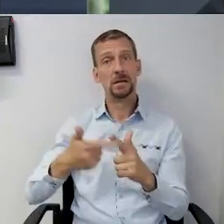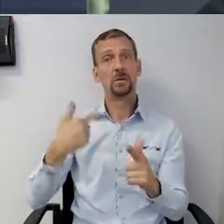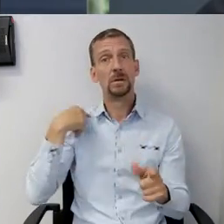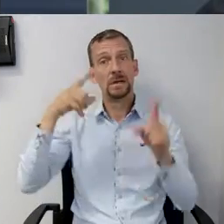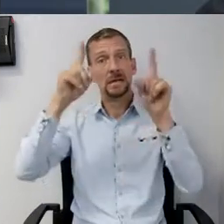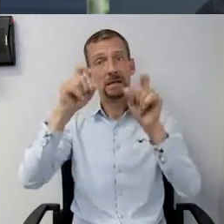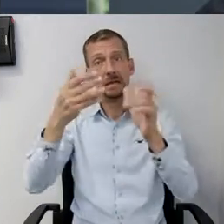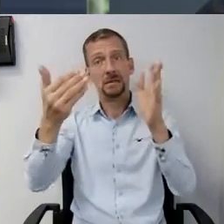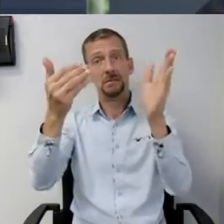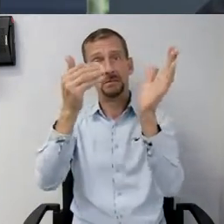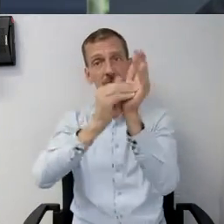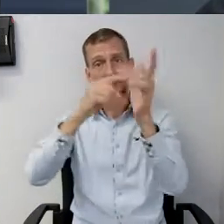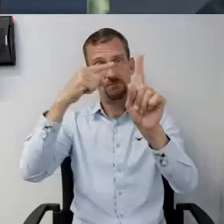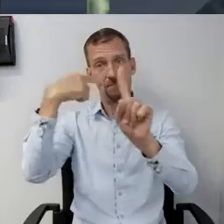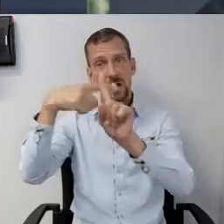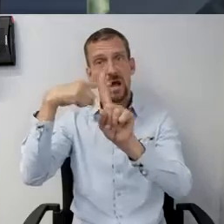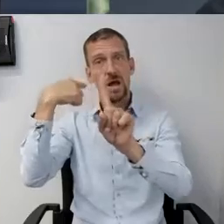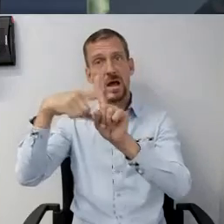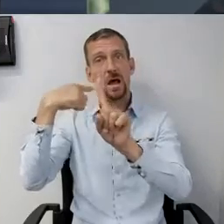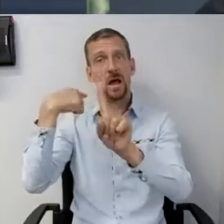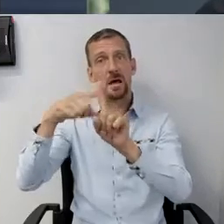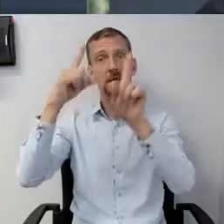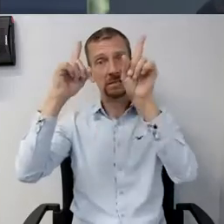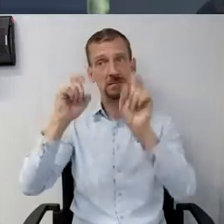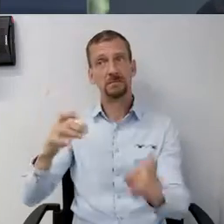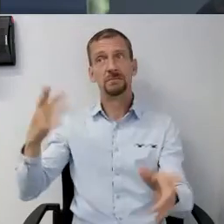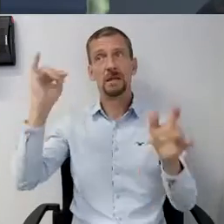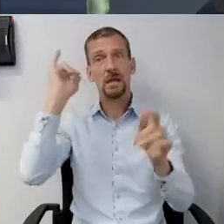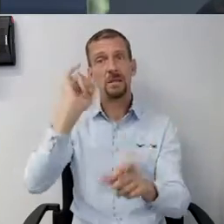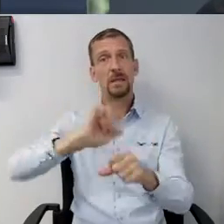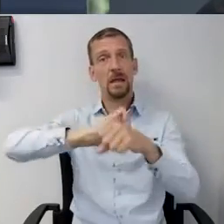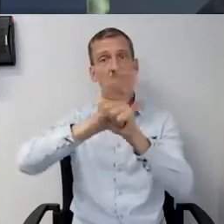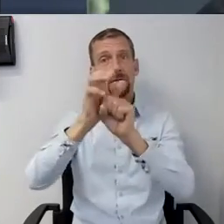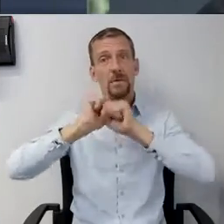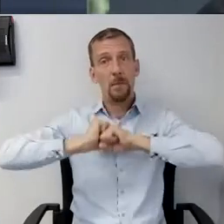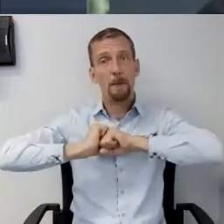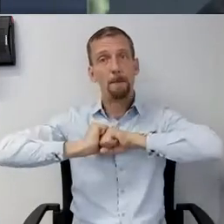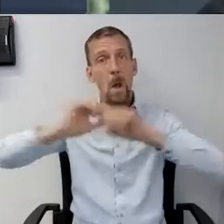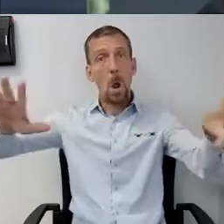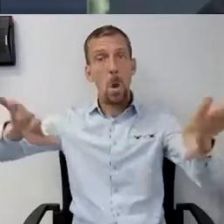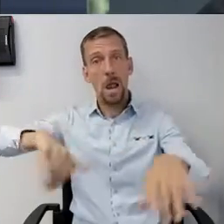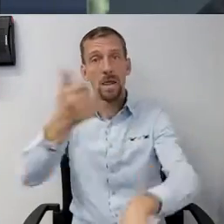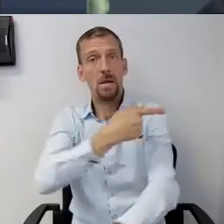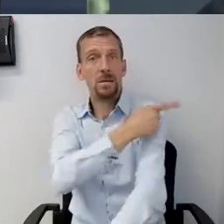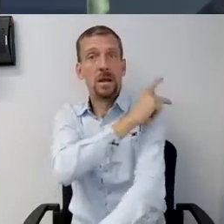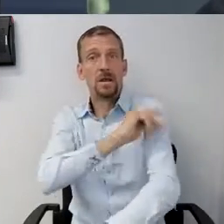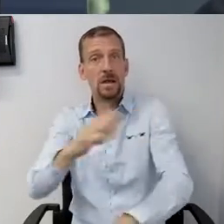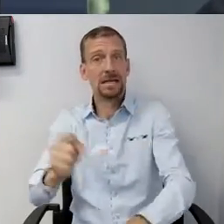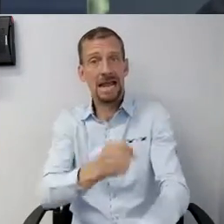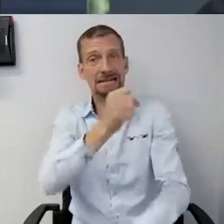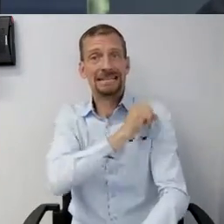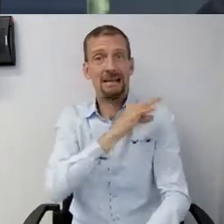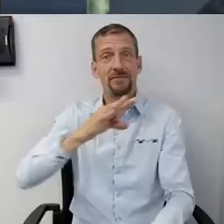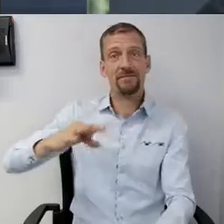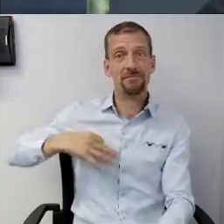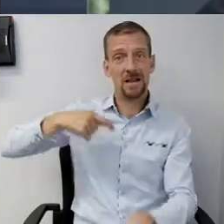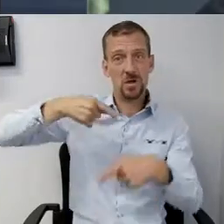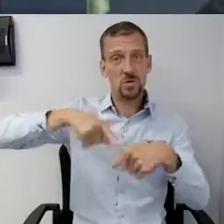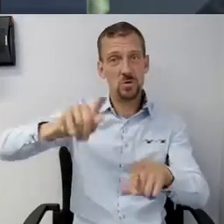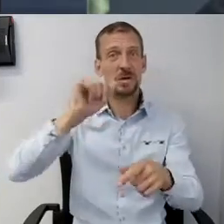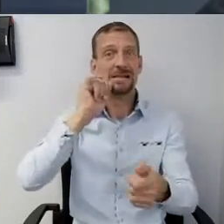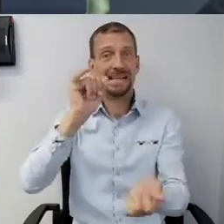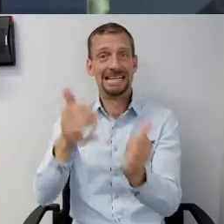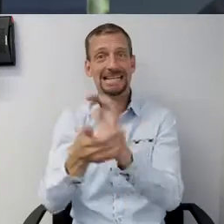them again, and they tested positive. And then that virus spread to other patients and staff in that skilled